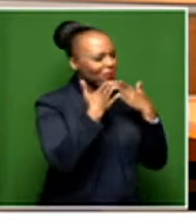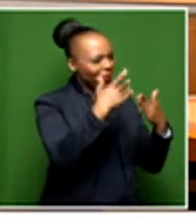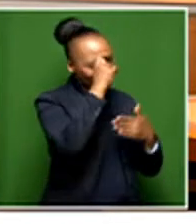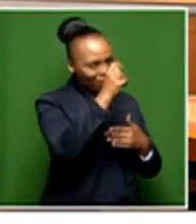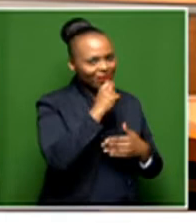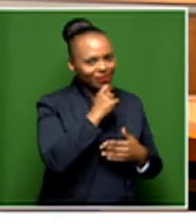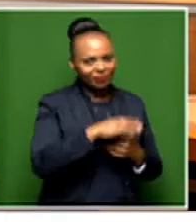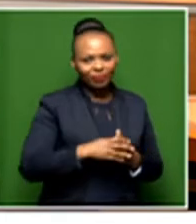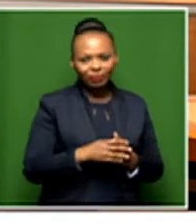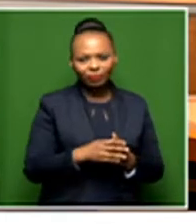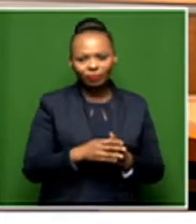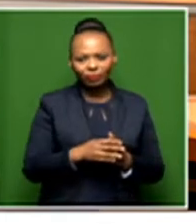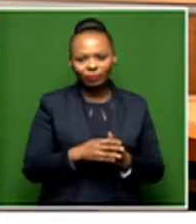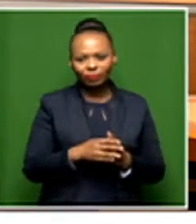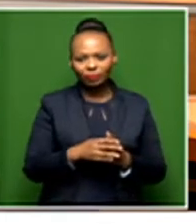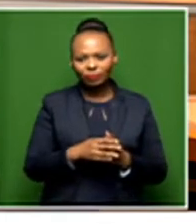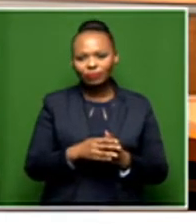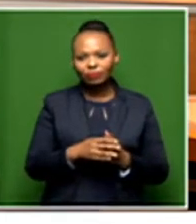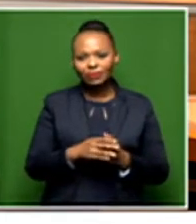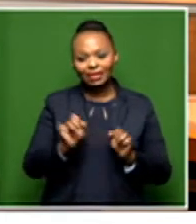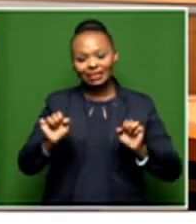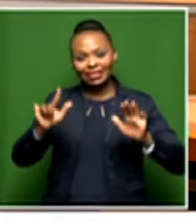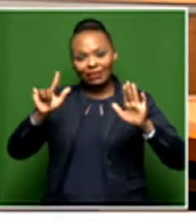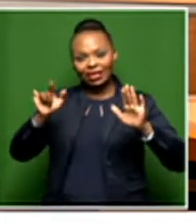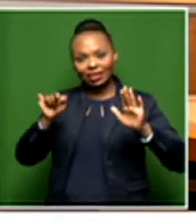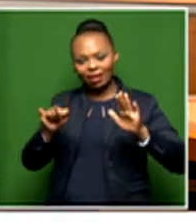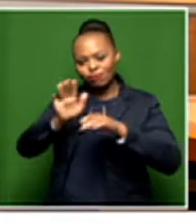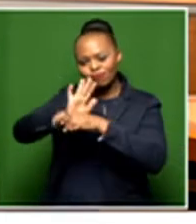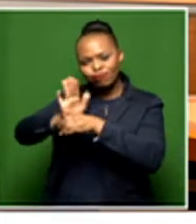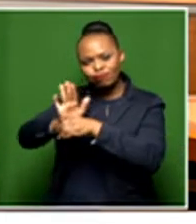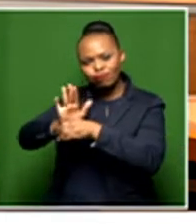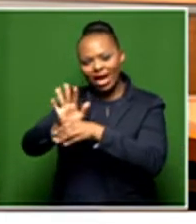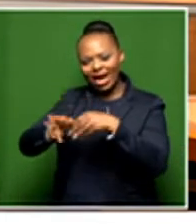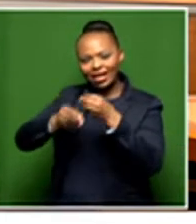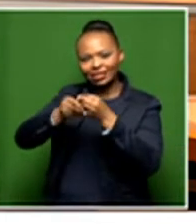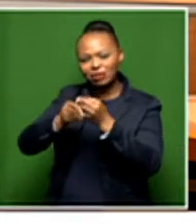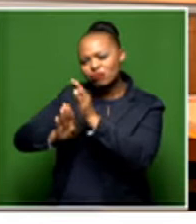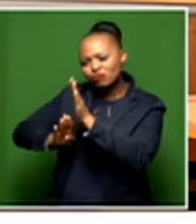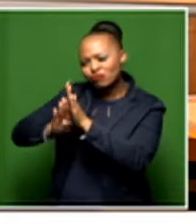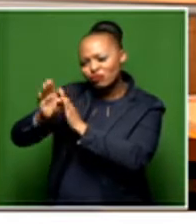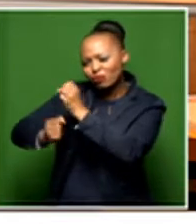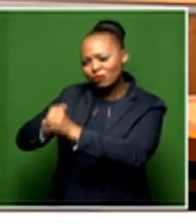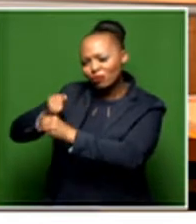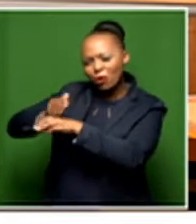Peter, the festival is now in its 7th edition. Can you take us through how it's grown over the years?